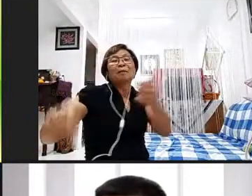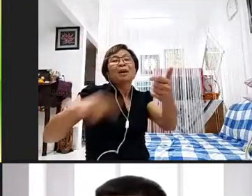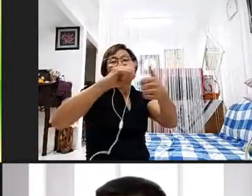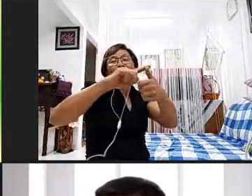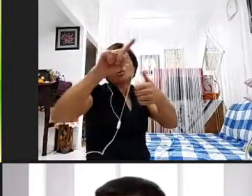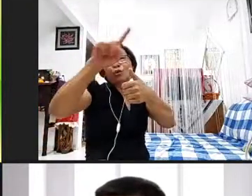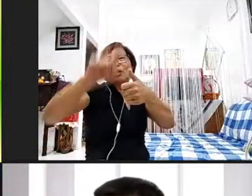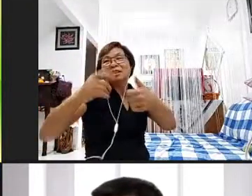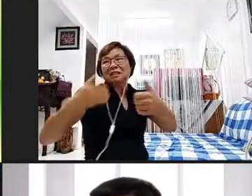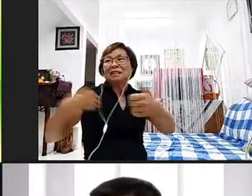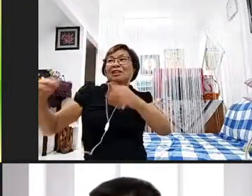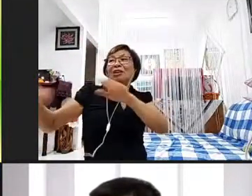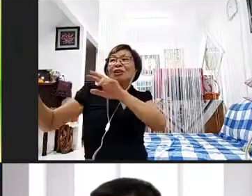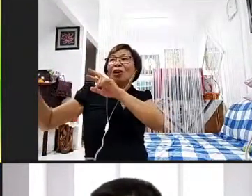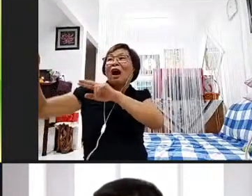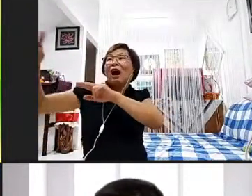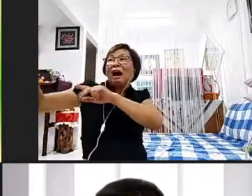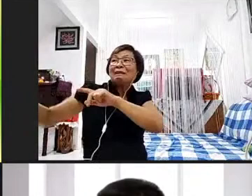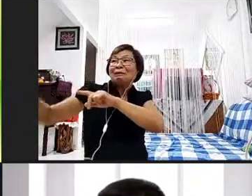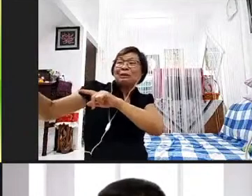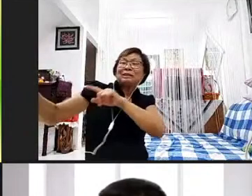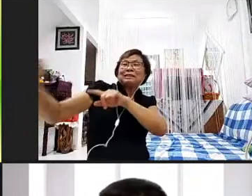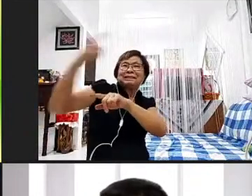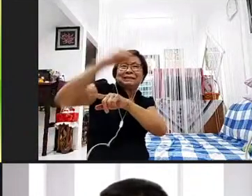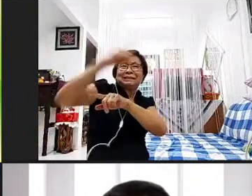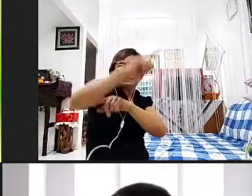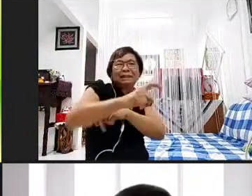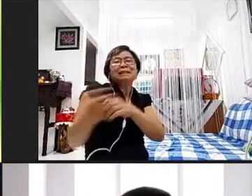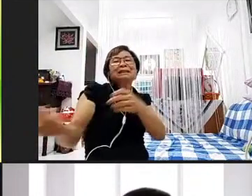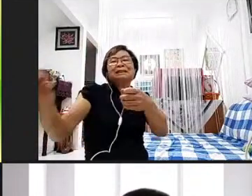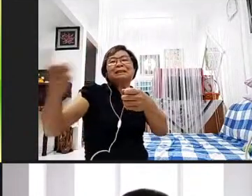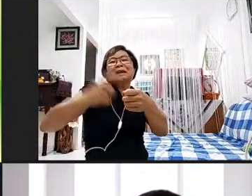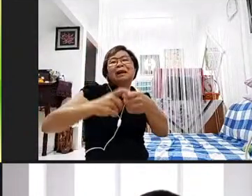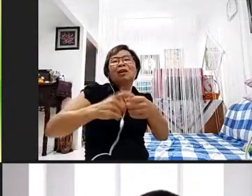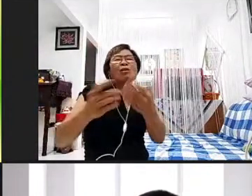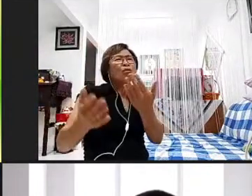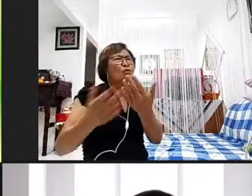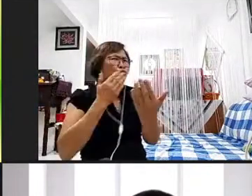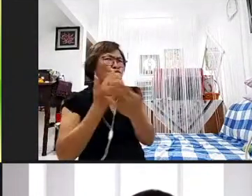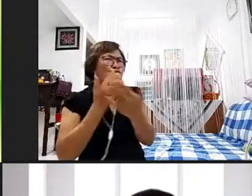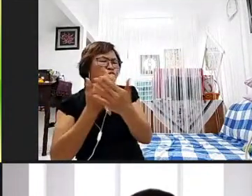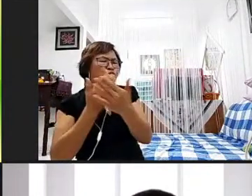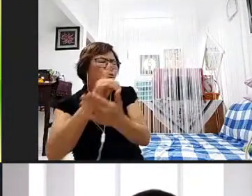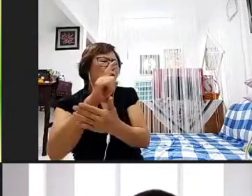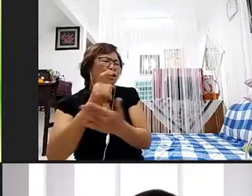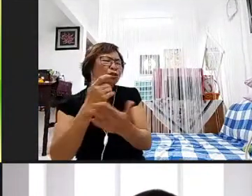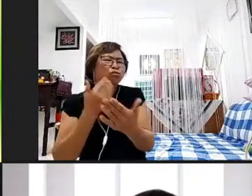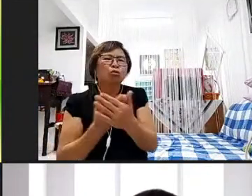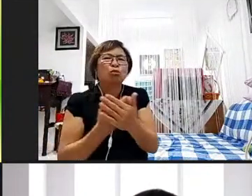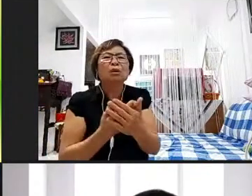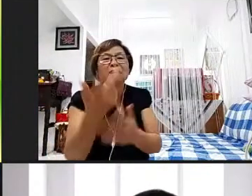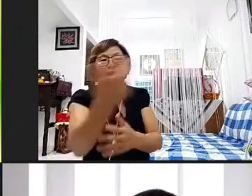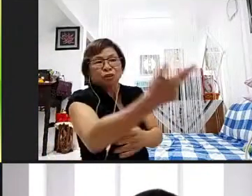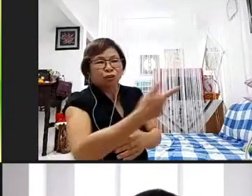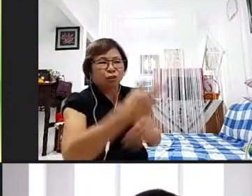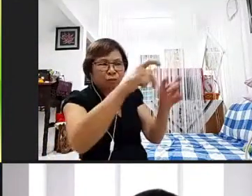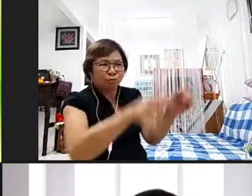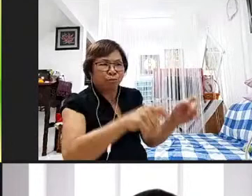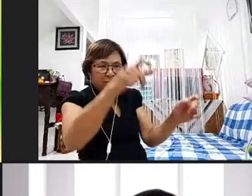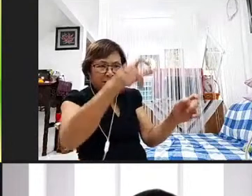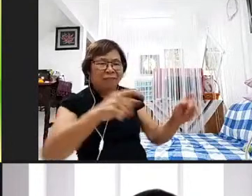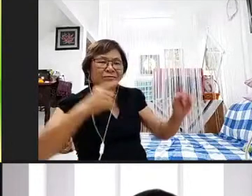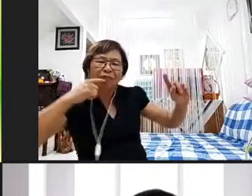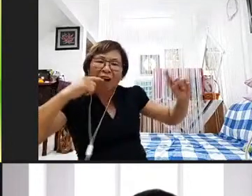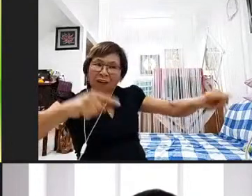the audience question, I think is a very good question where the three of you can actually